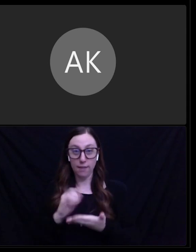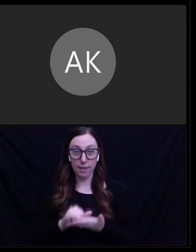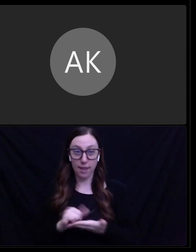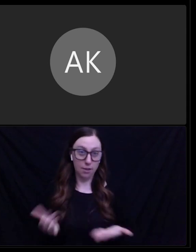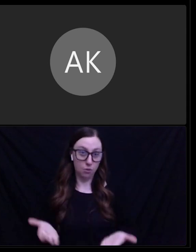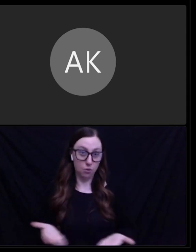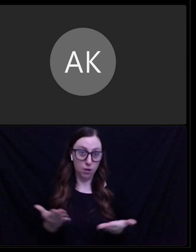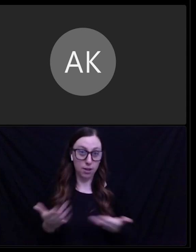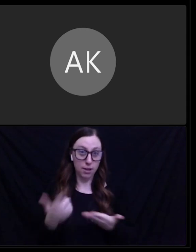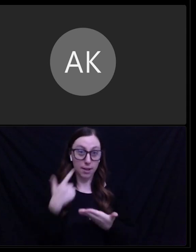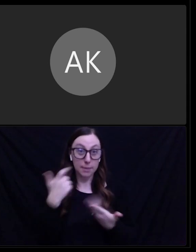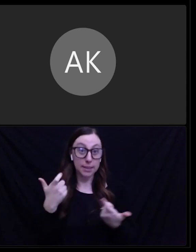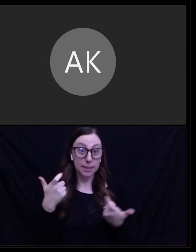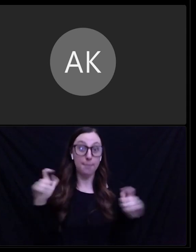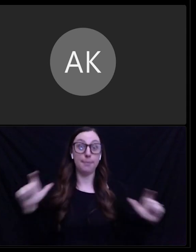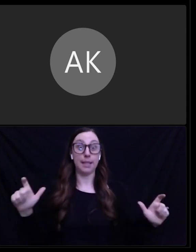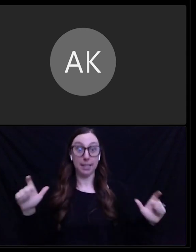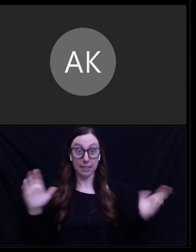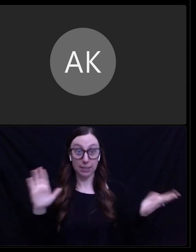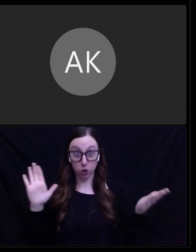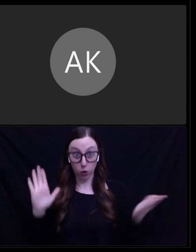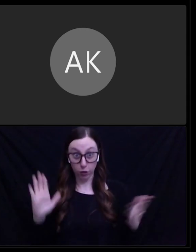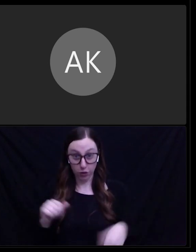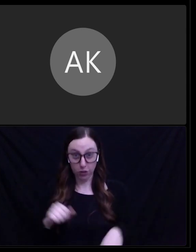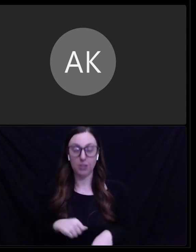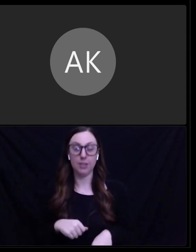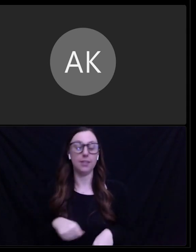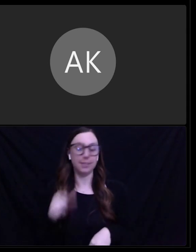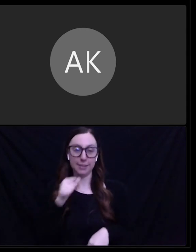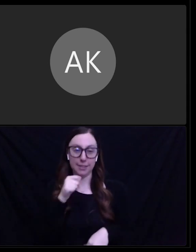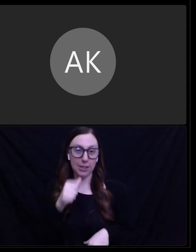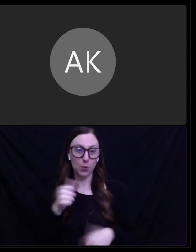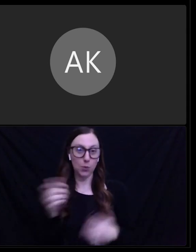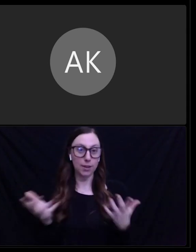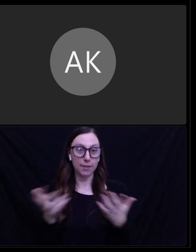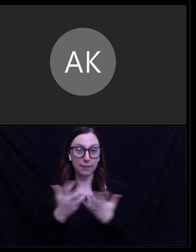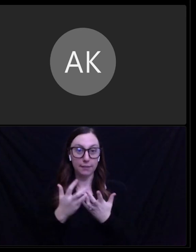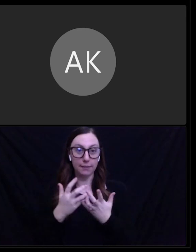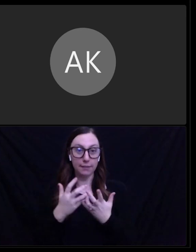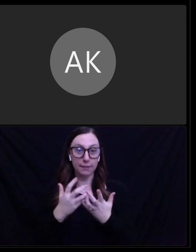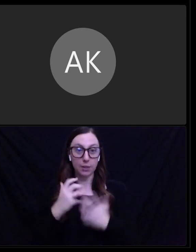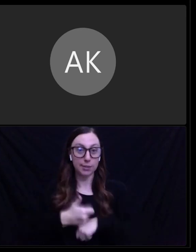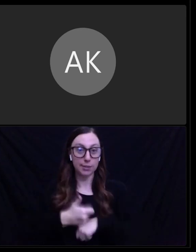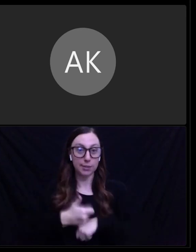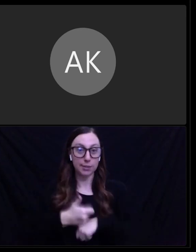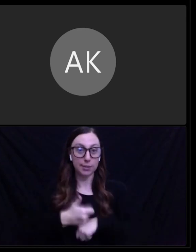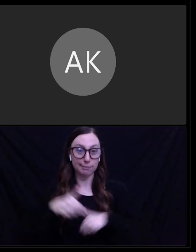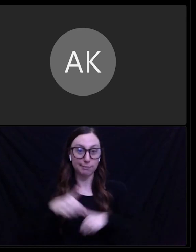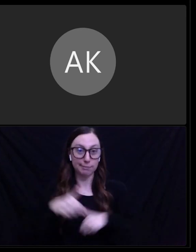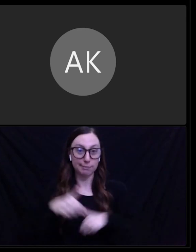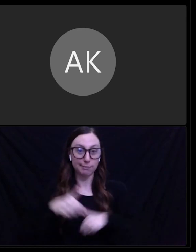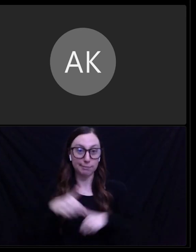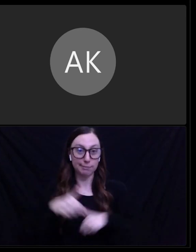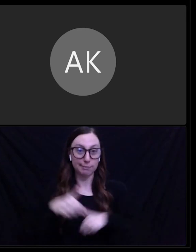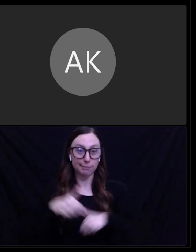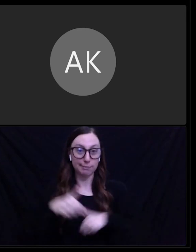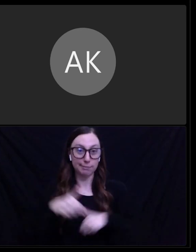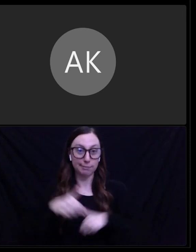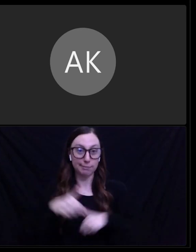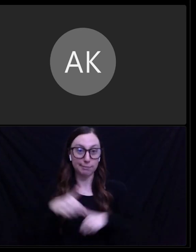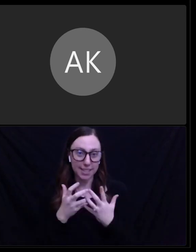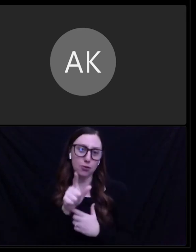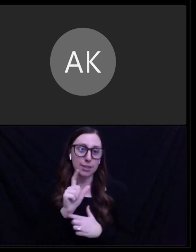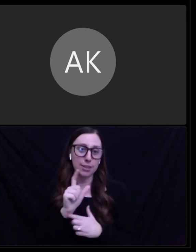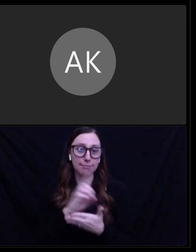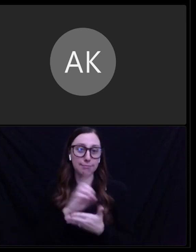because it's a very large server. It wouldn't fit to set it up in this room. And it's not exactly designed to be easy to